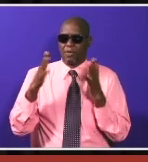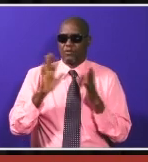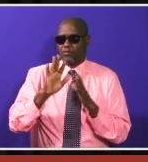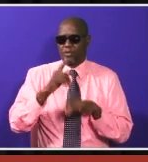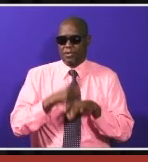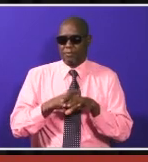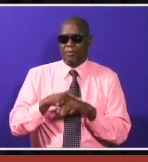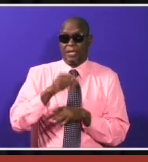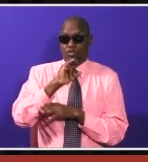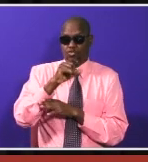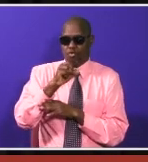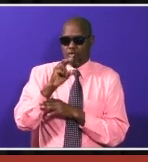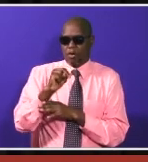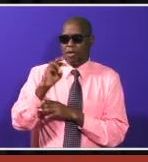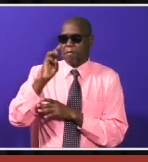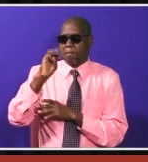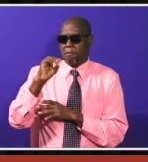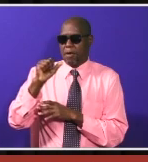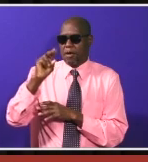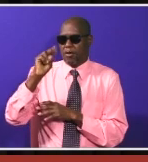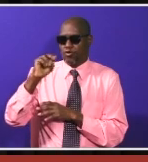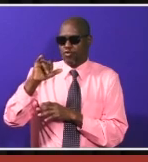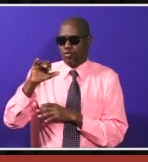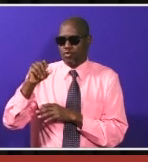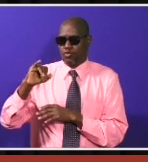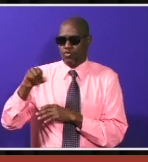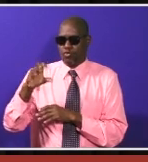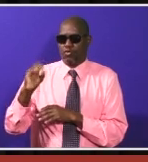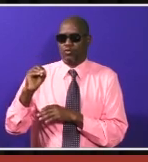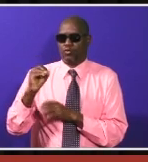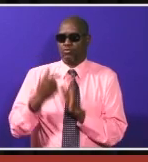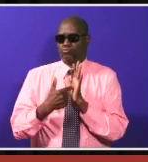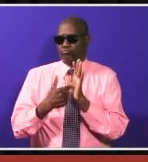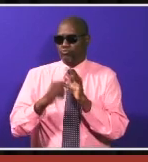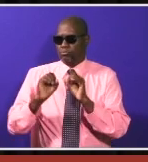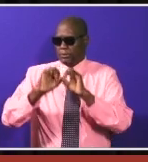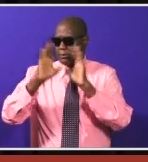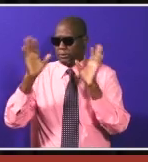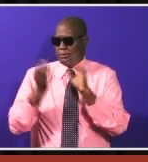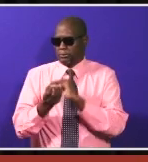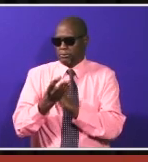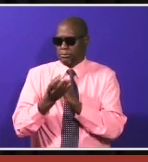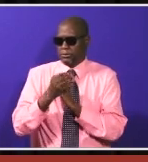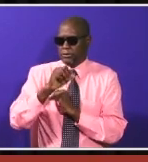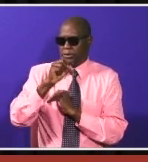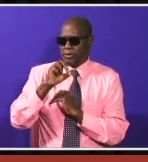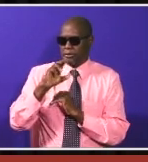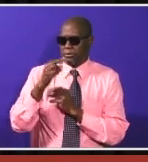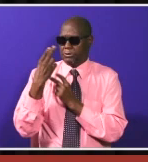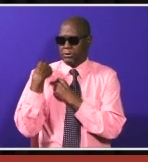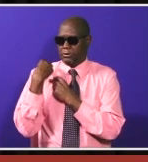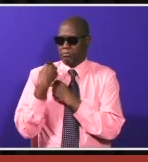John Monyoncho, a commissioner at the Salaries and Remuneration Commission, shedding more light on what is the mandate of the SRC. Thank you so much for your